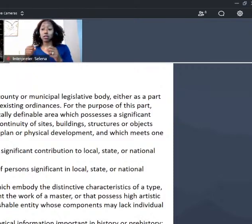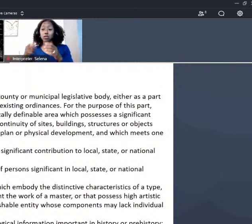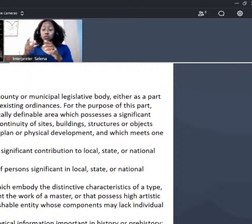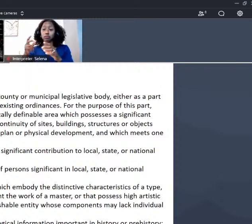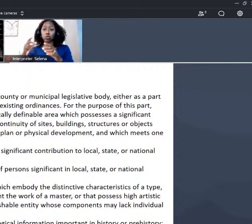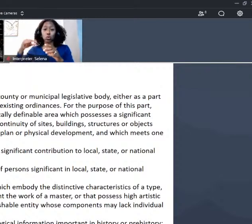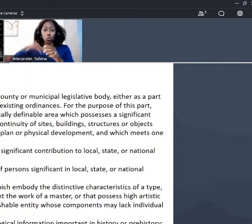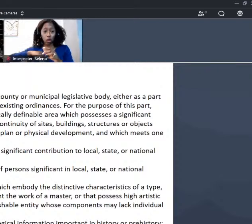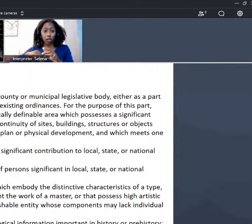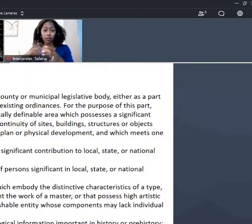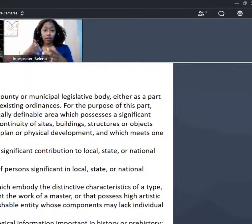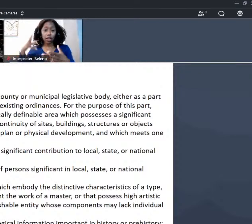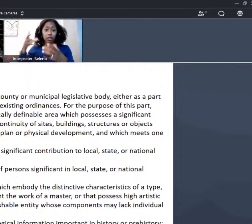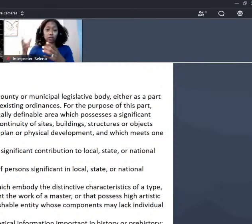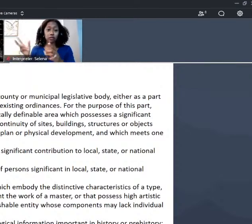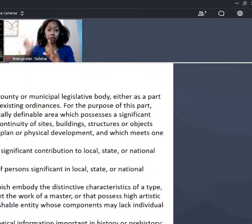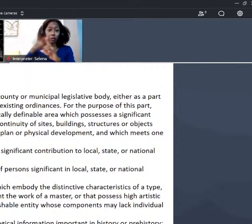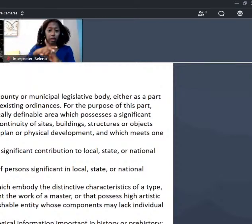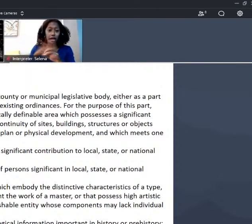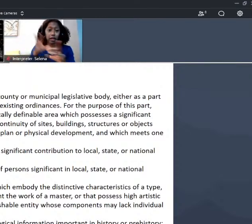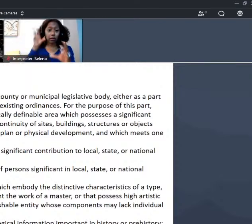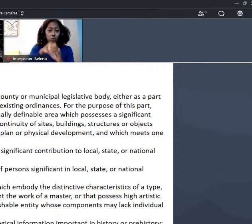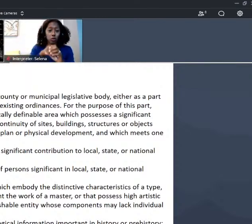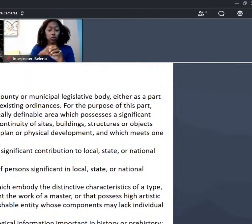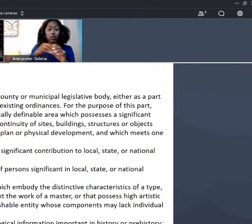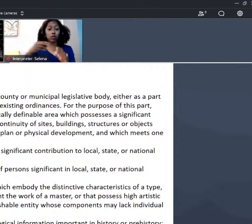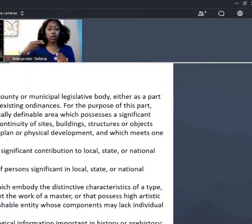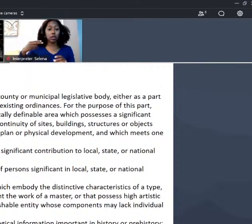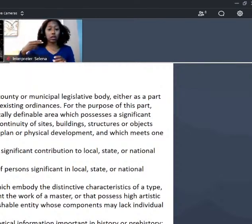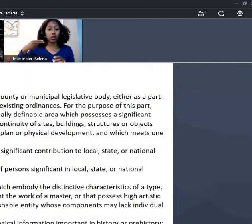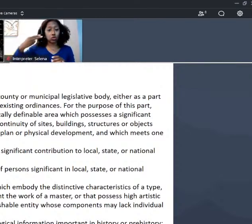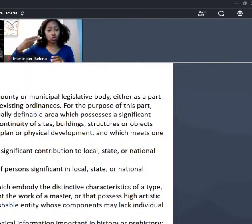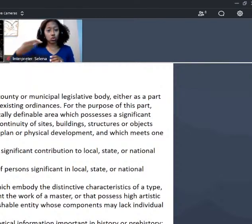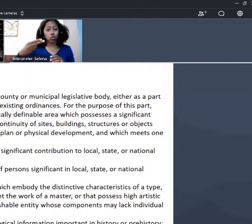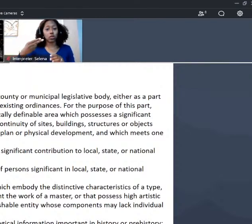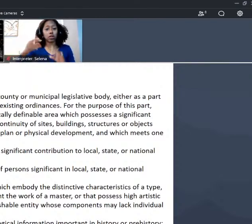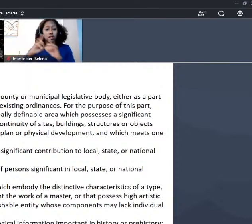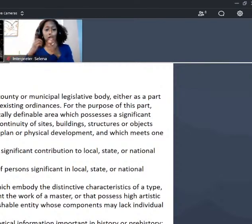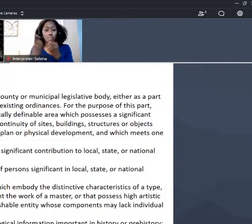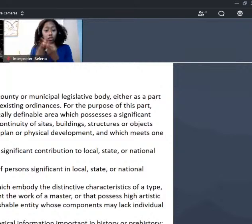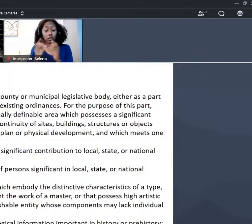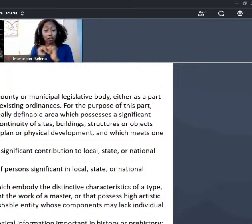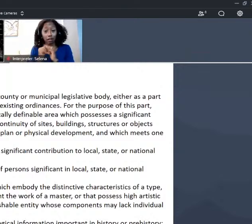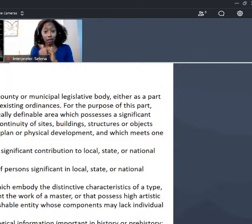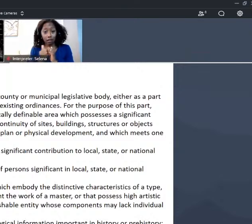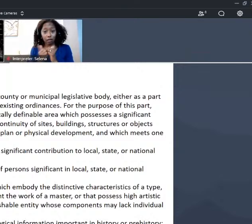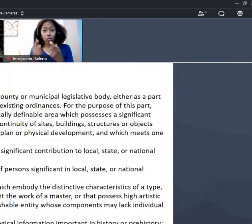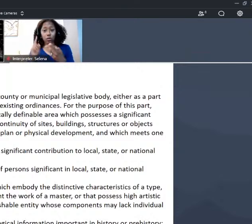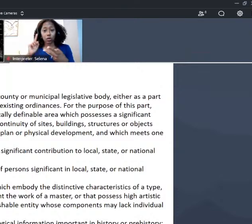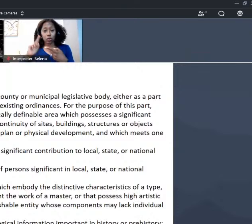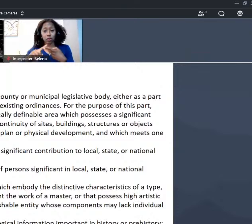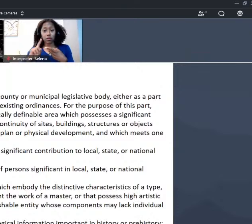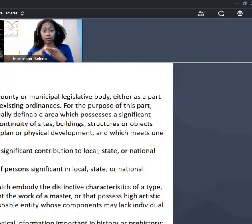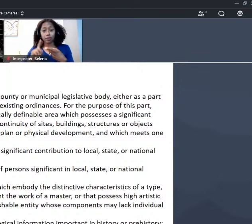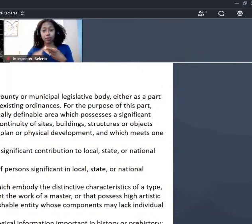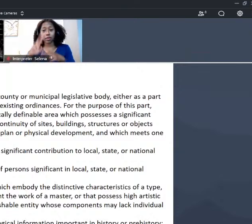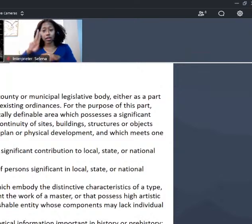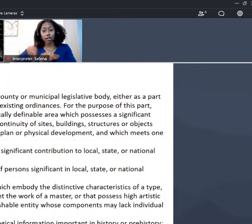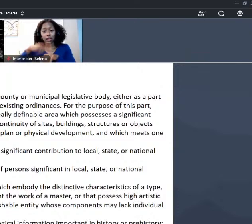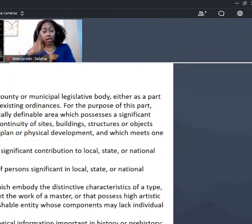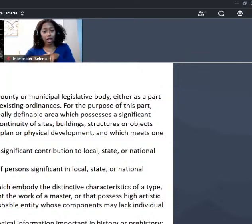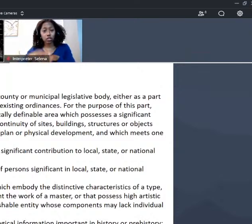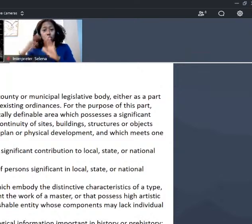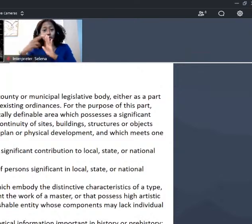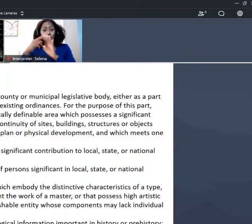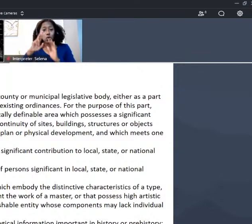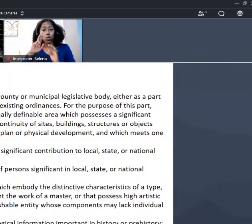a historic overlay district. One of those is being in a national registered district. So that's oftentimes the easiest